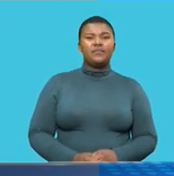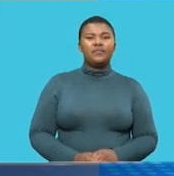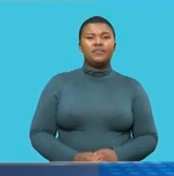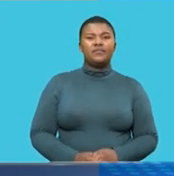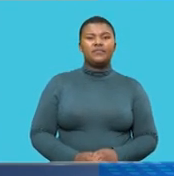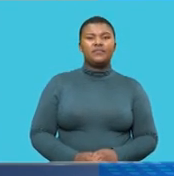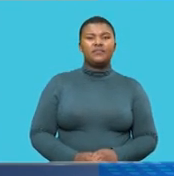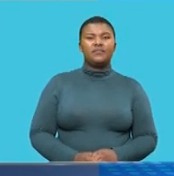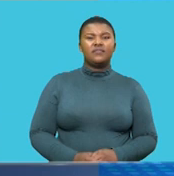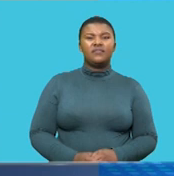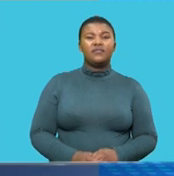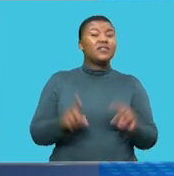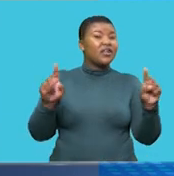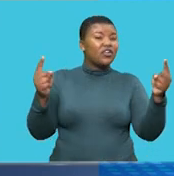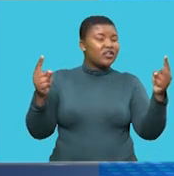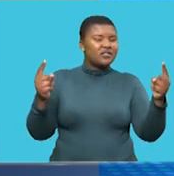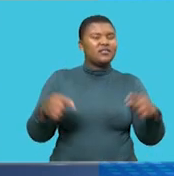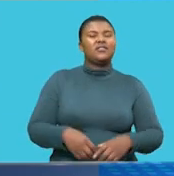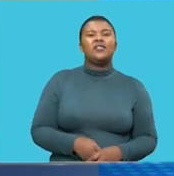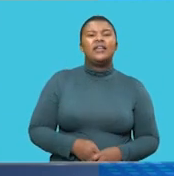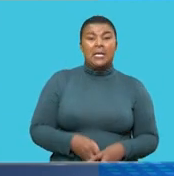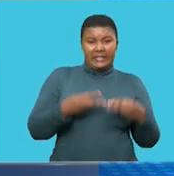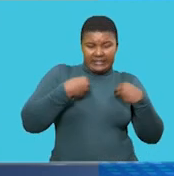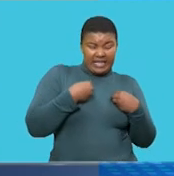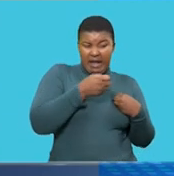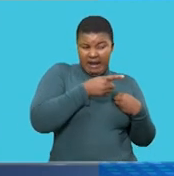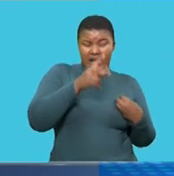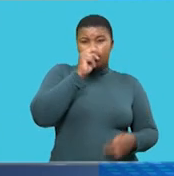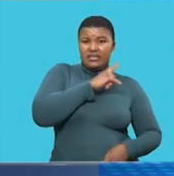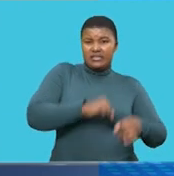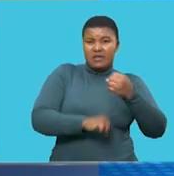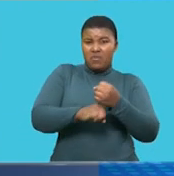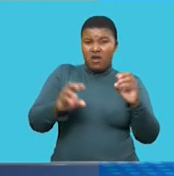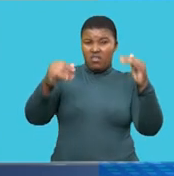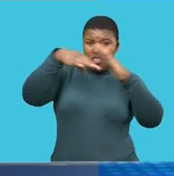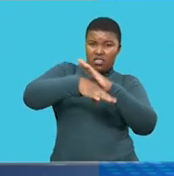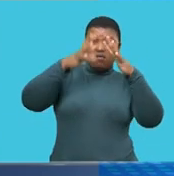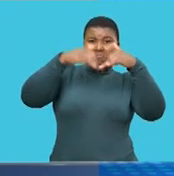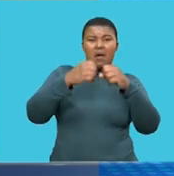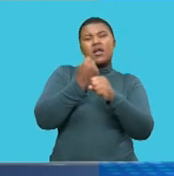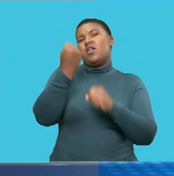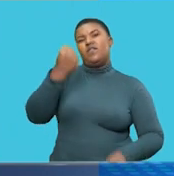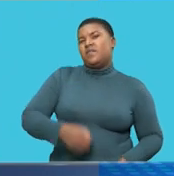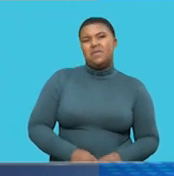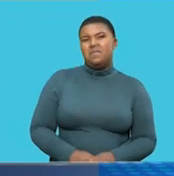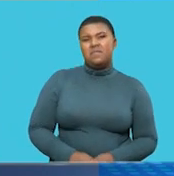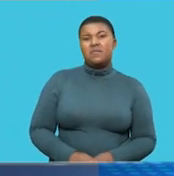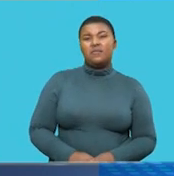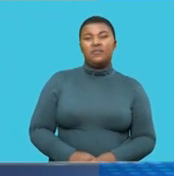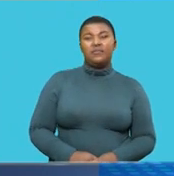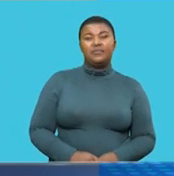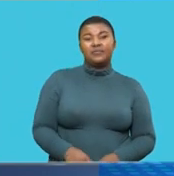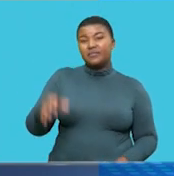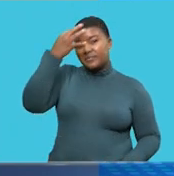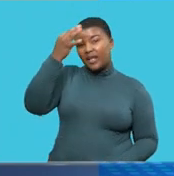It cannot then be allowed to go down when the